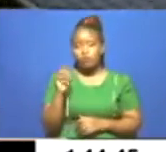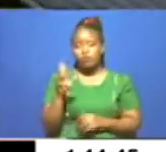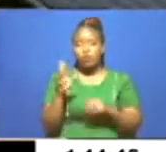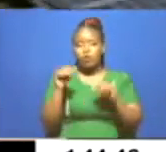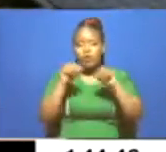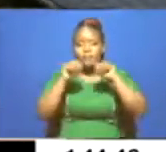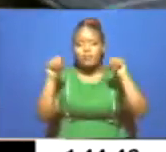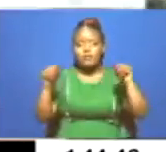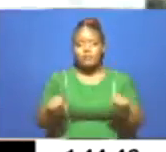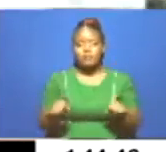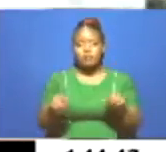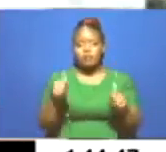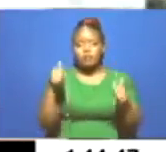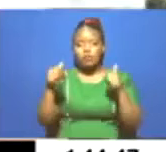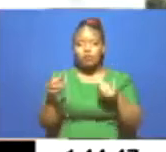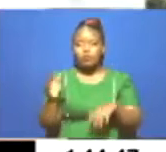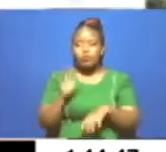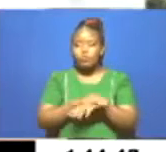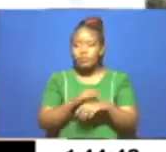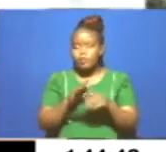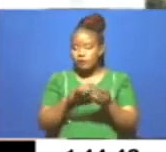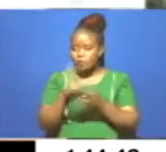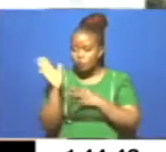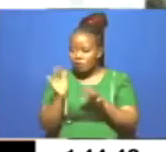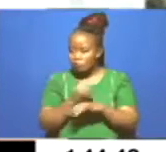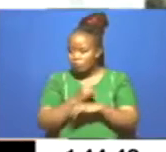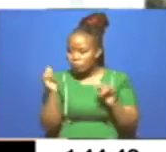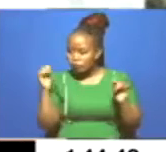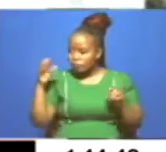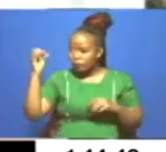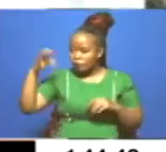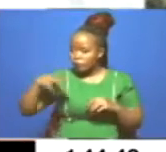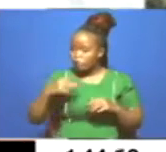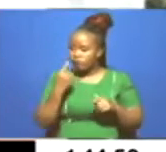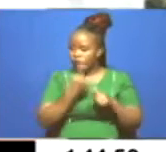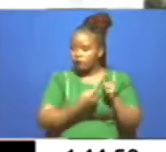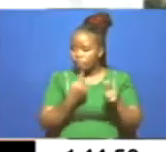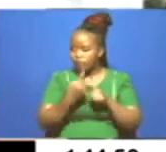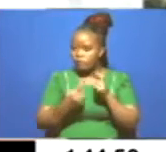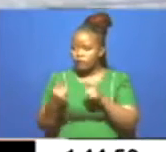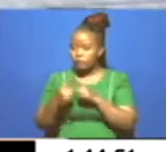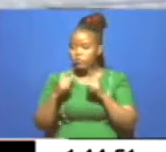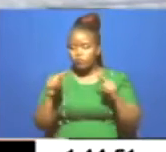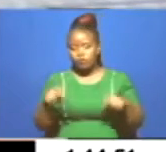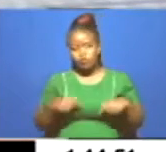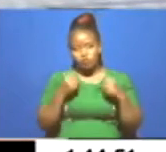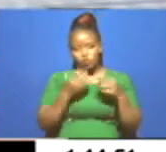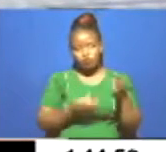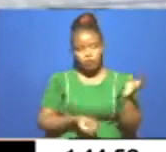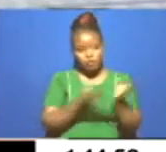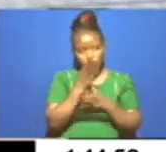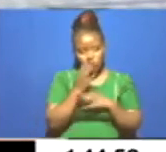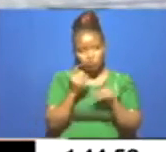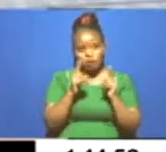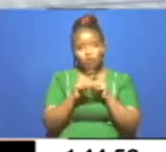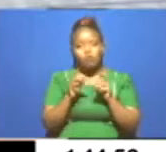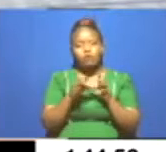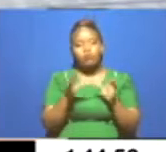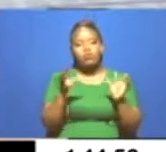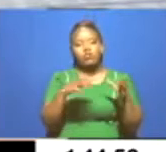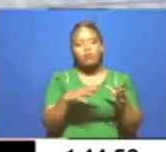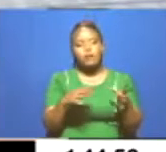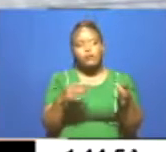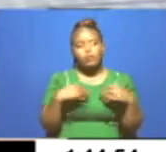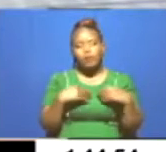generate 1.6 gigawatts of clean electricity annually for salt production, and the company will save around